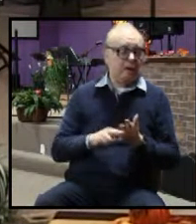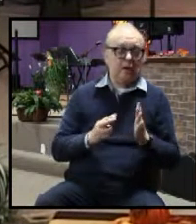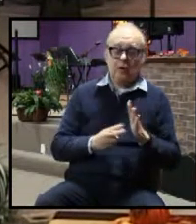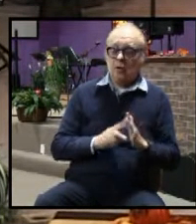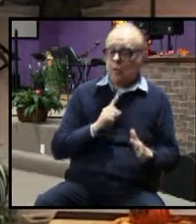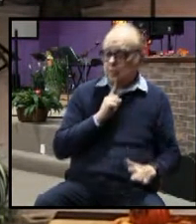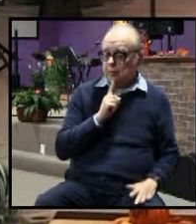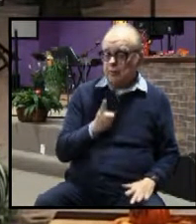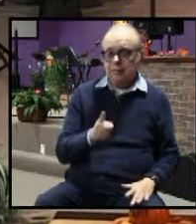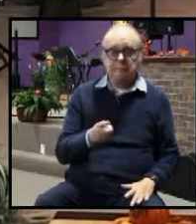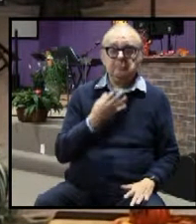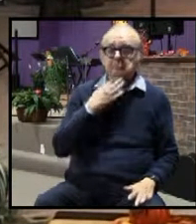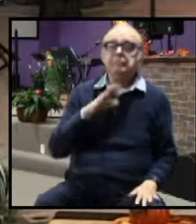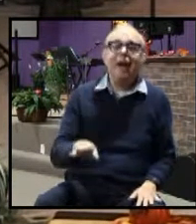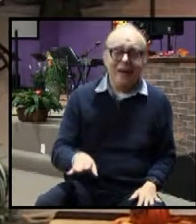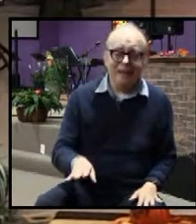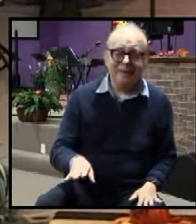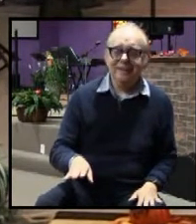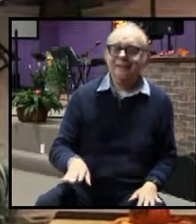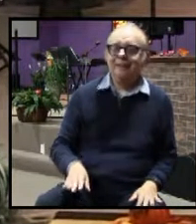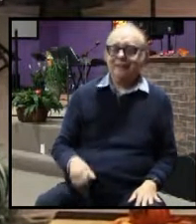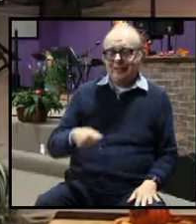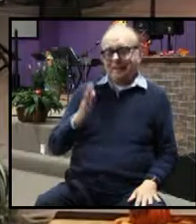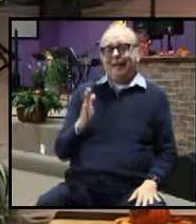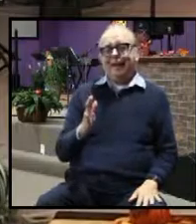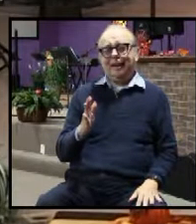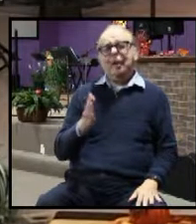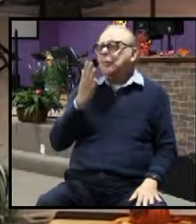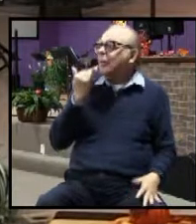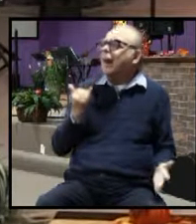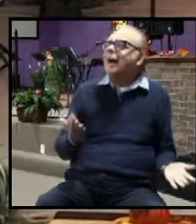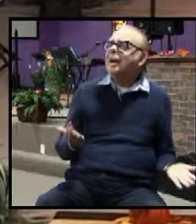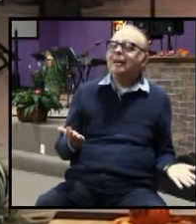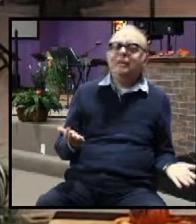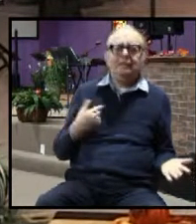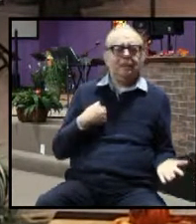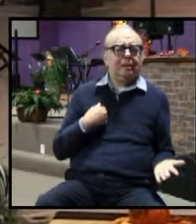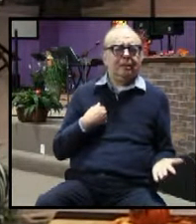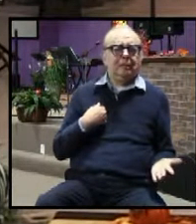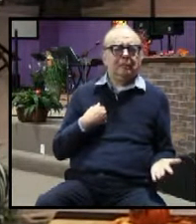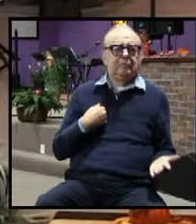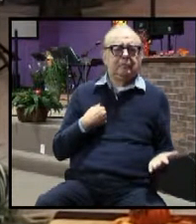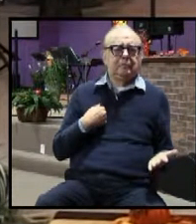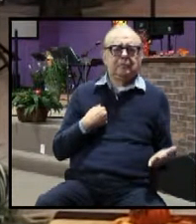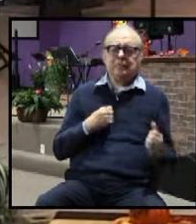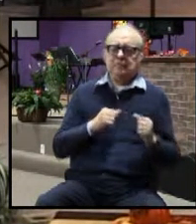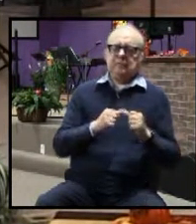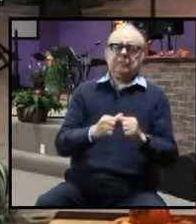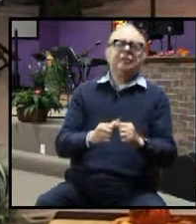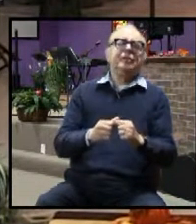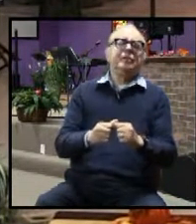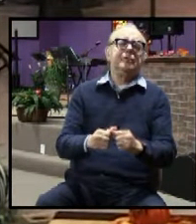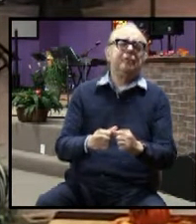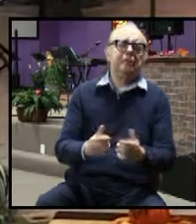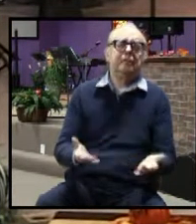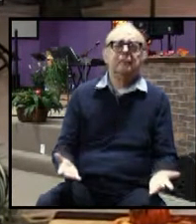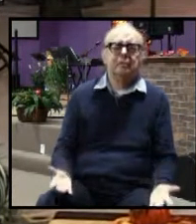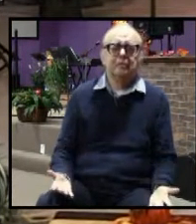And I mean, it's really fluffed out. God, why? Am I just going to go ahead